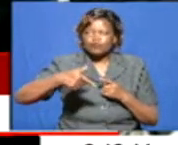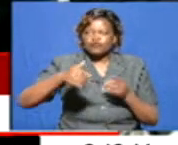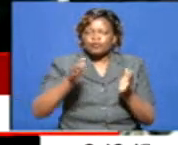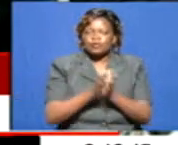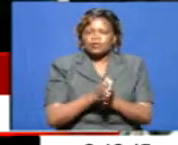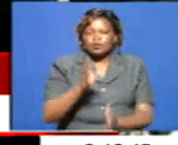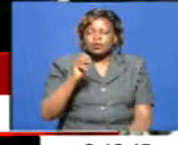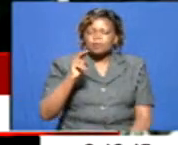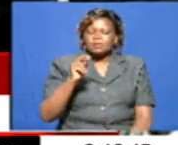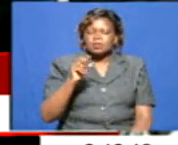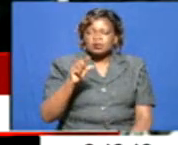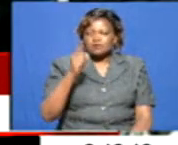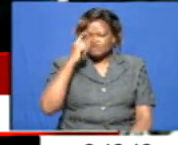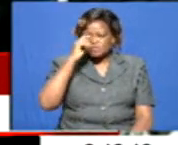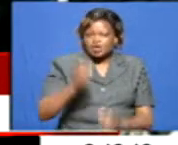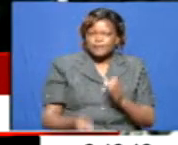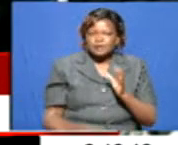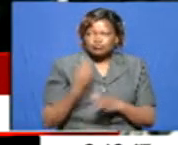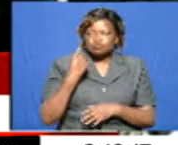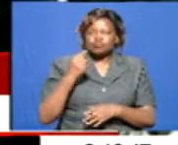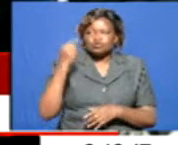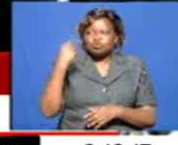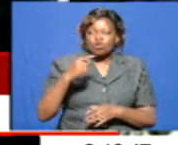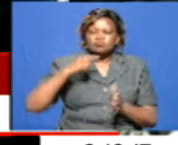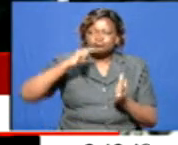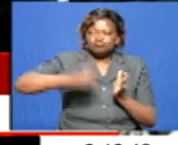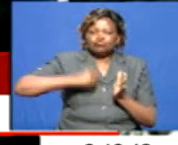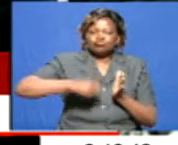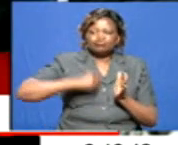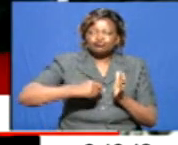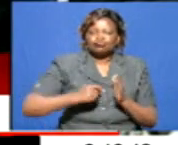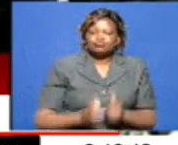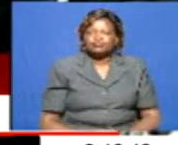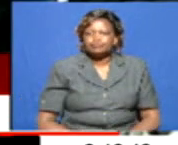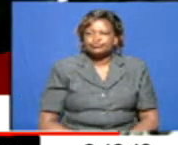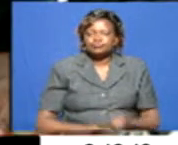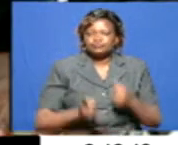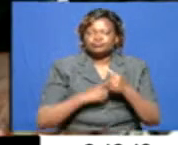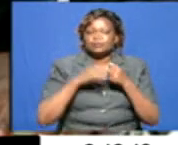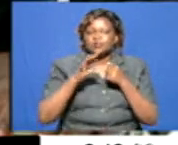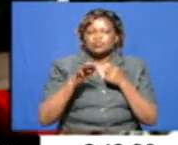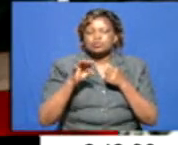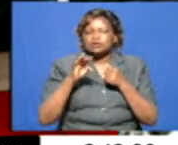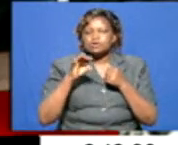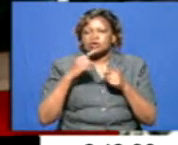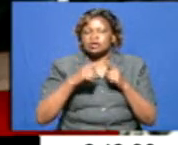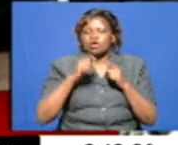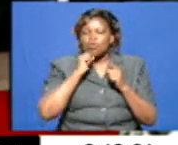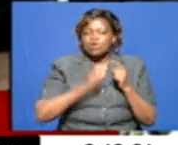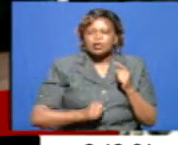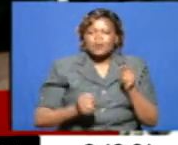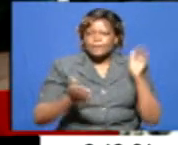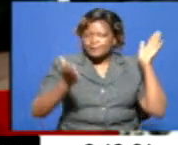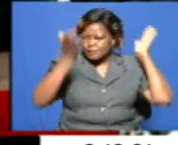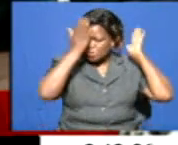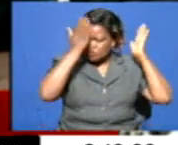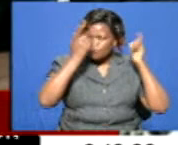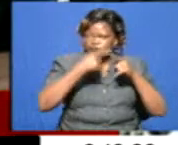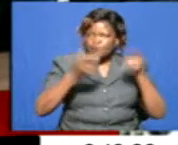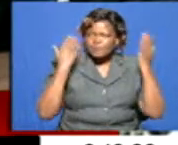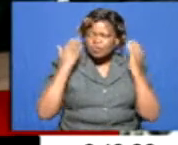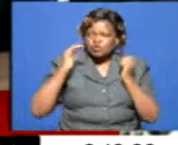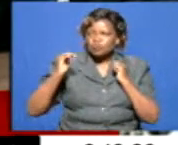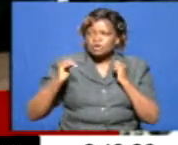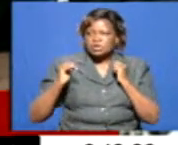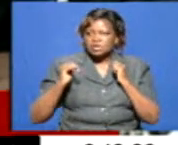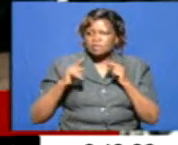for the establishment of a gold refinery. Meanwhile, a 63-year-old bishop from Igembe North in Meru County has